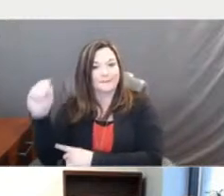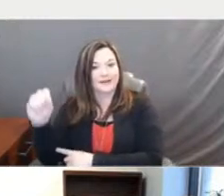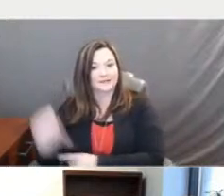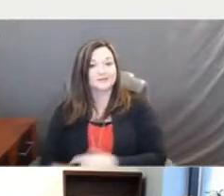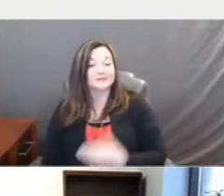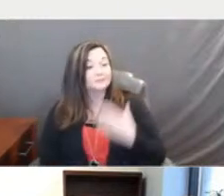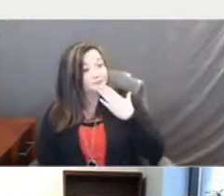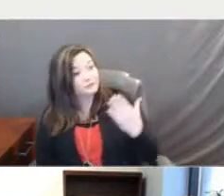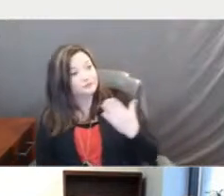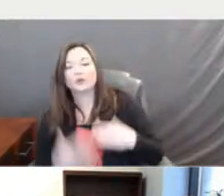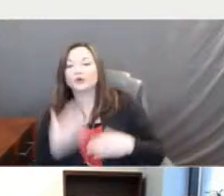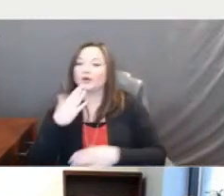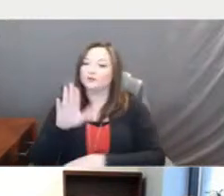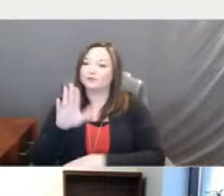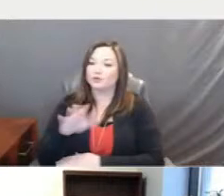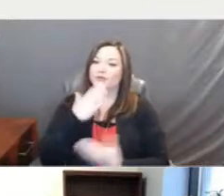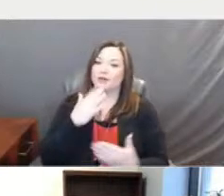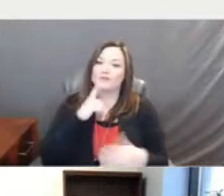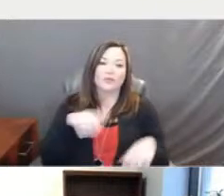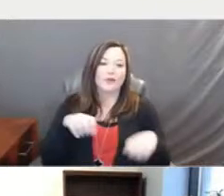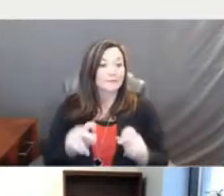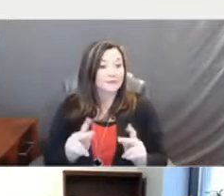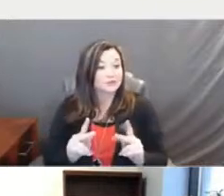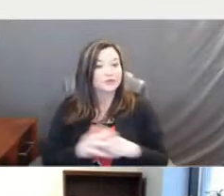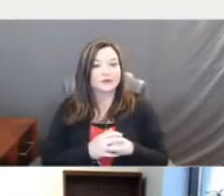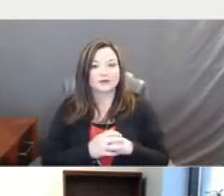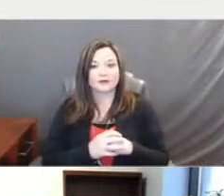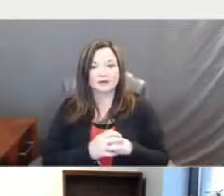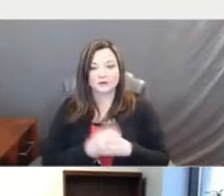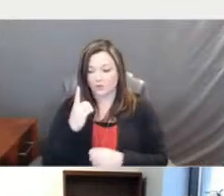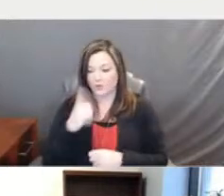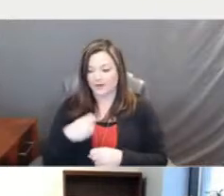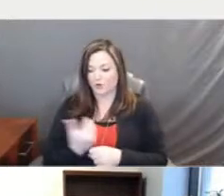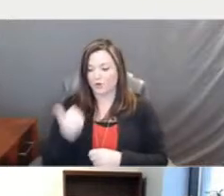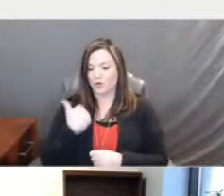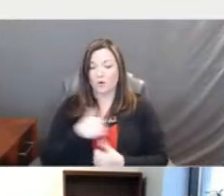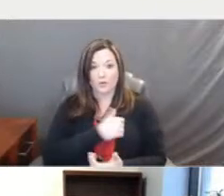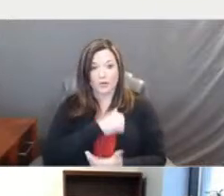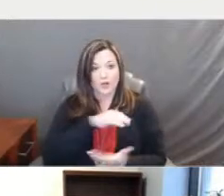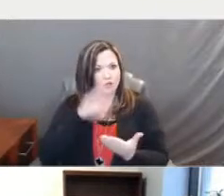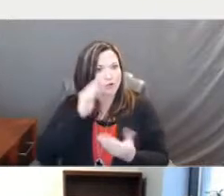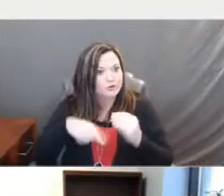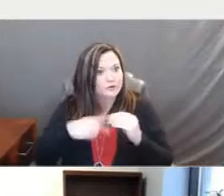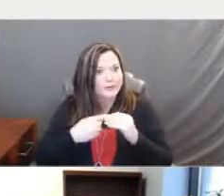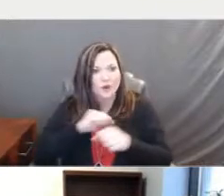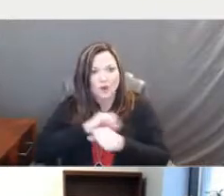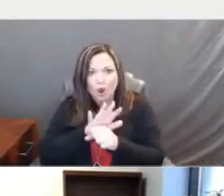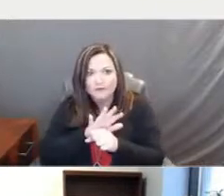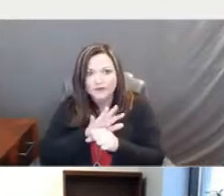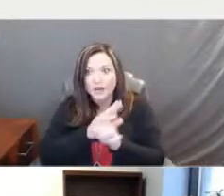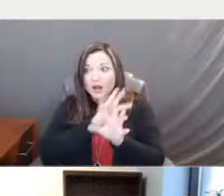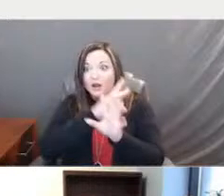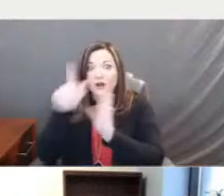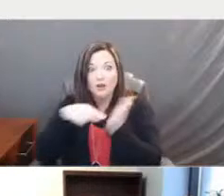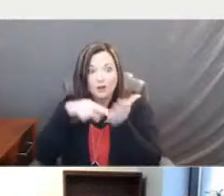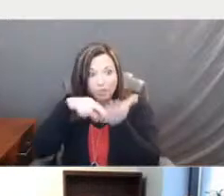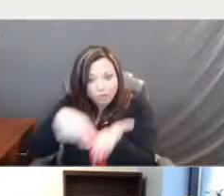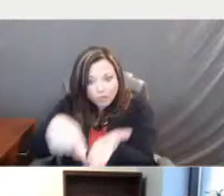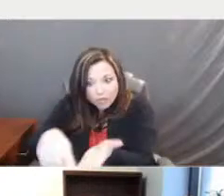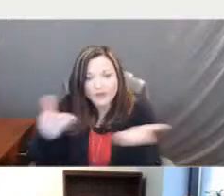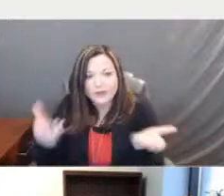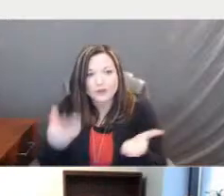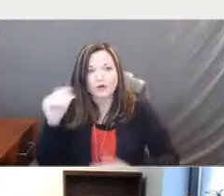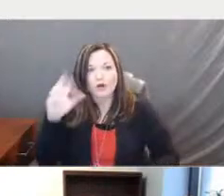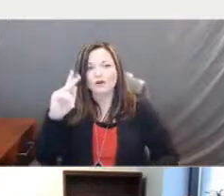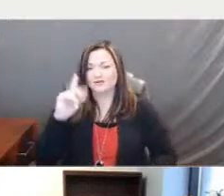Good afternoon. Thank you for the opportunity. A year ago, we learned of COVID and began to track it in Arkansas. And a year later, we're looking